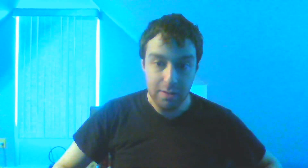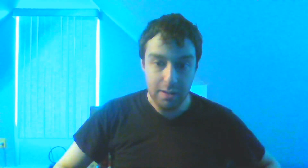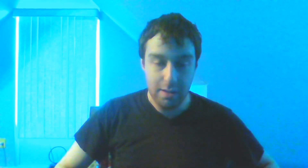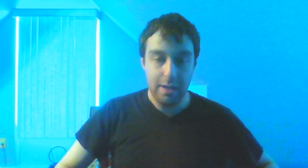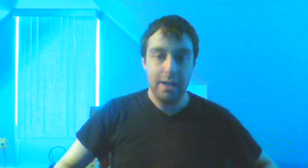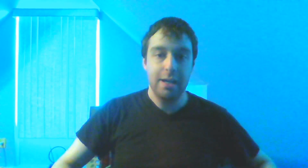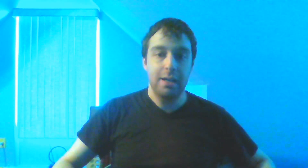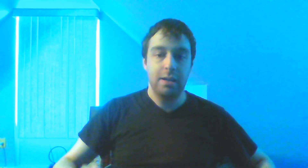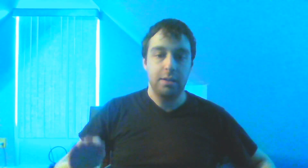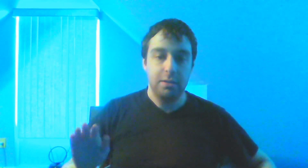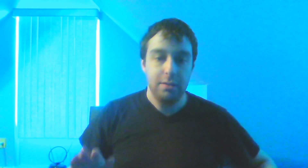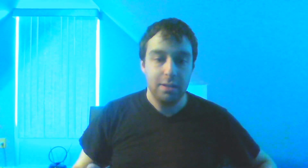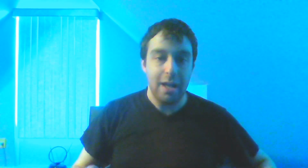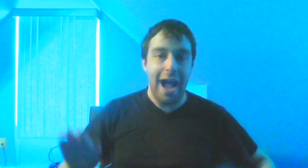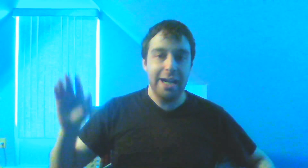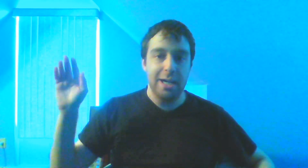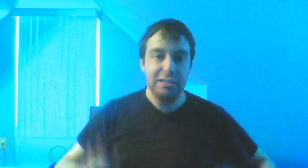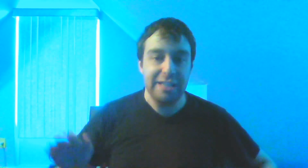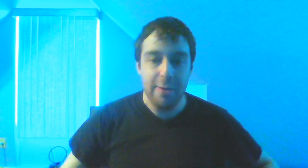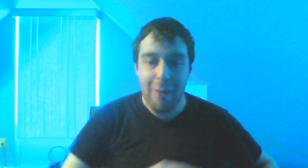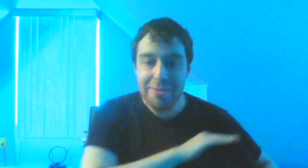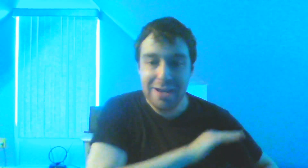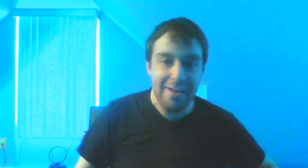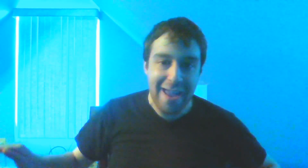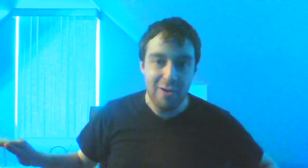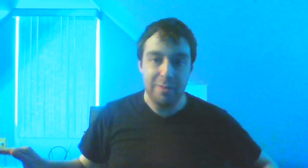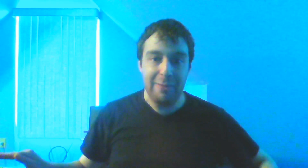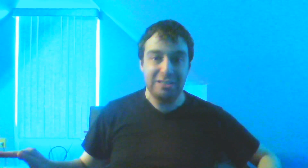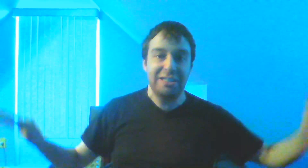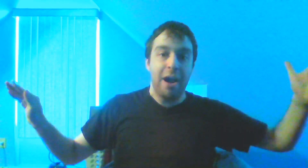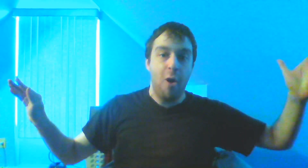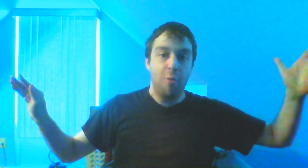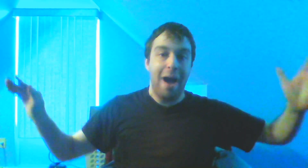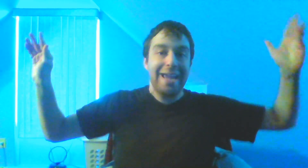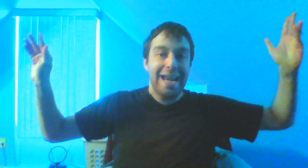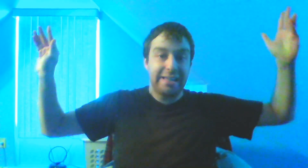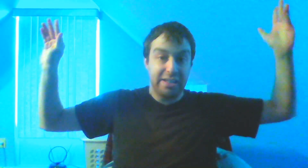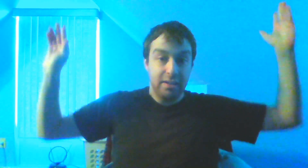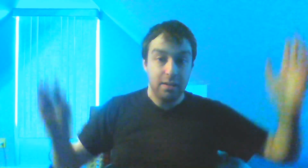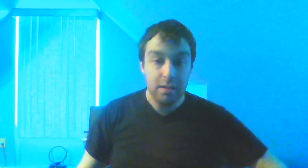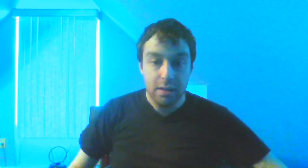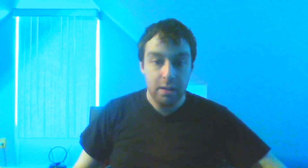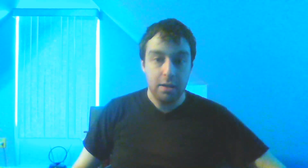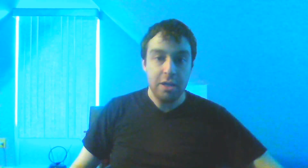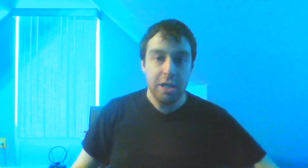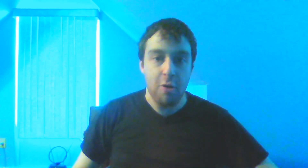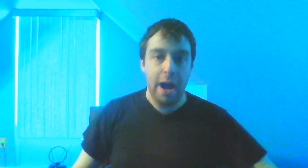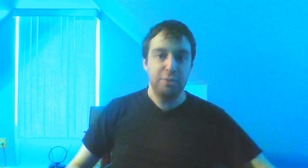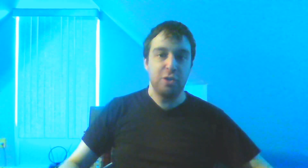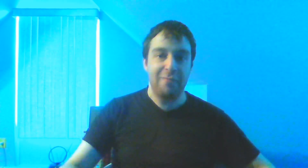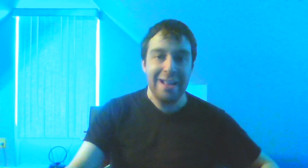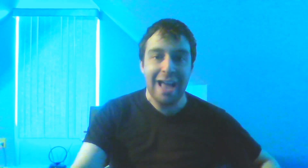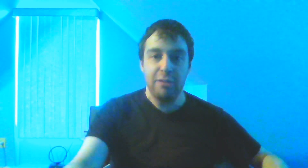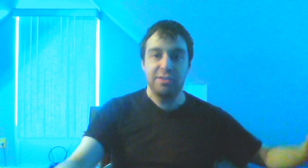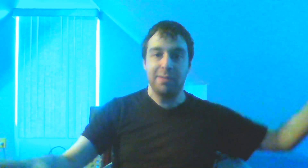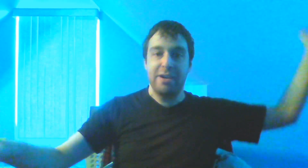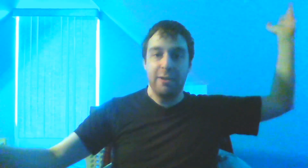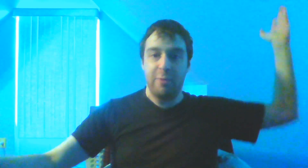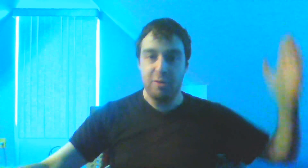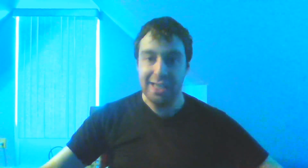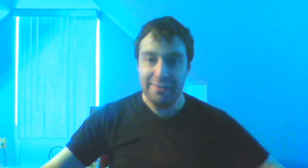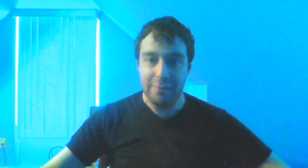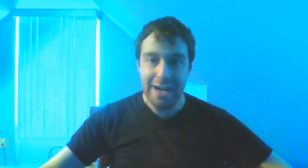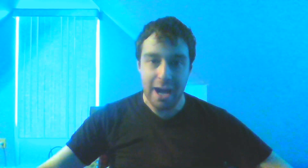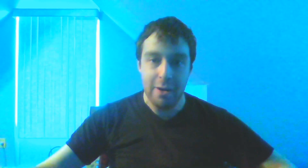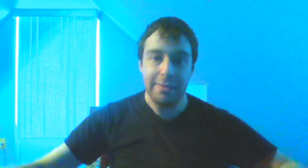available. I can understand why they're not available. They want to stay home. I get it. I'm sure if I dialed somebody